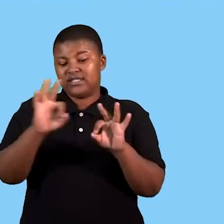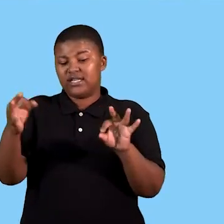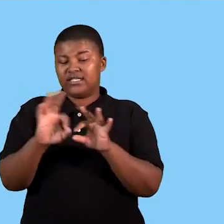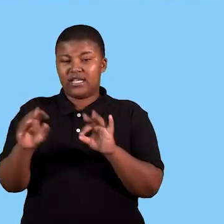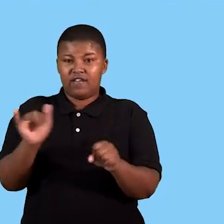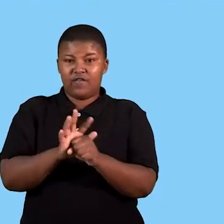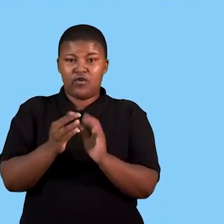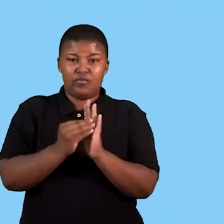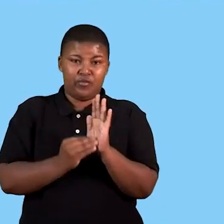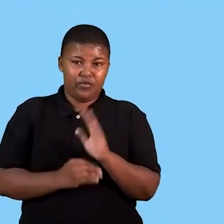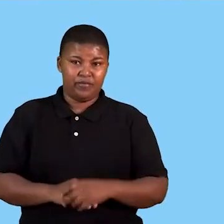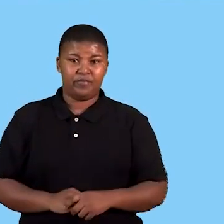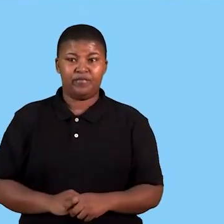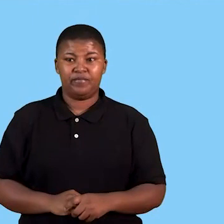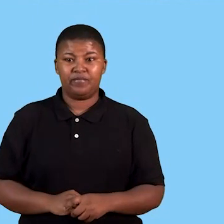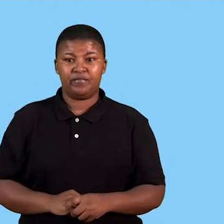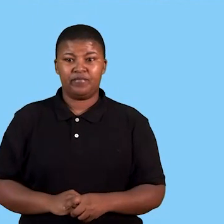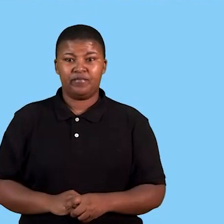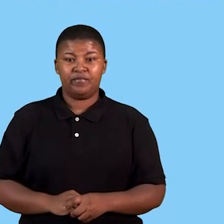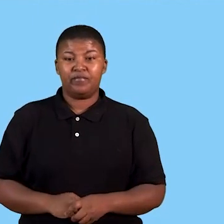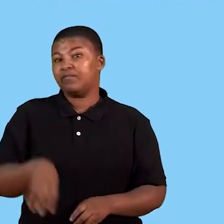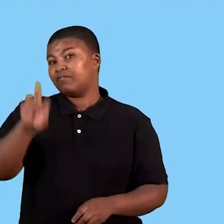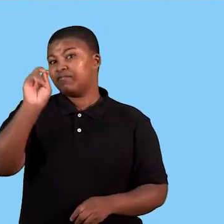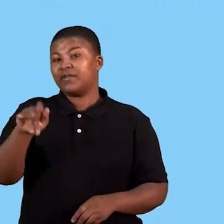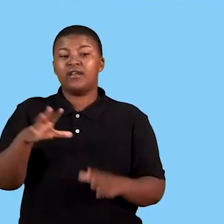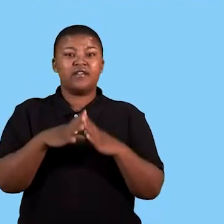sentences as far as possible. That is it